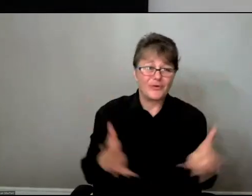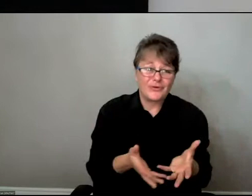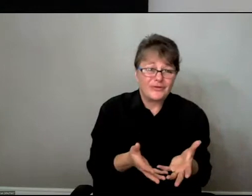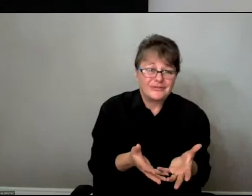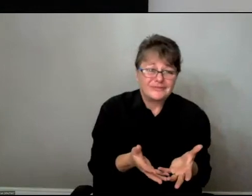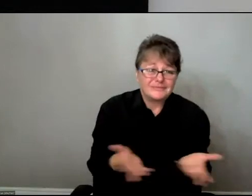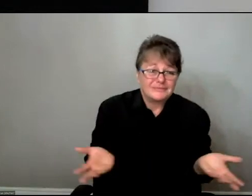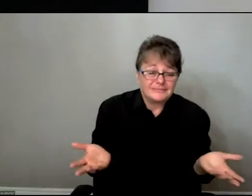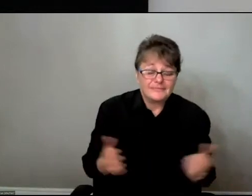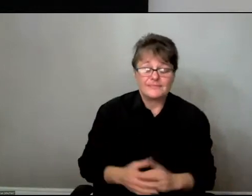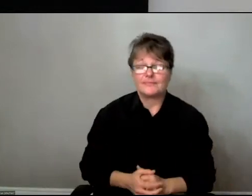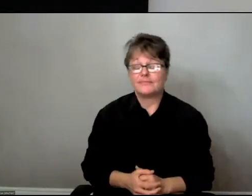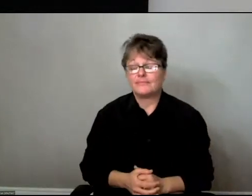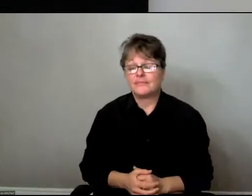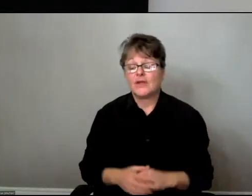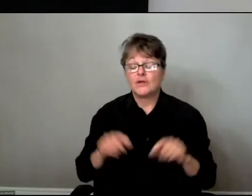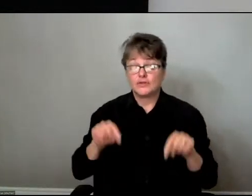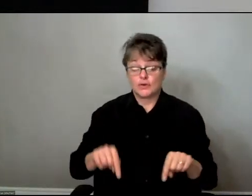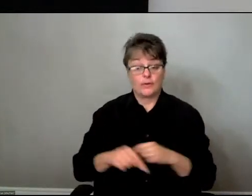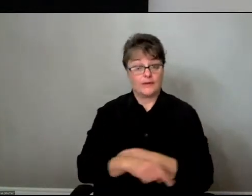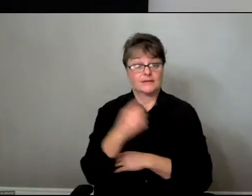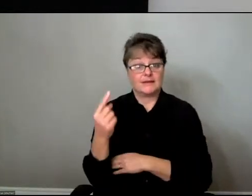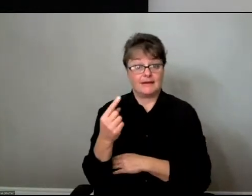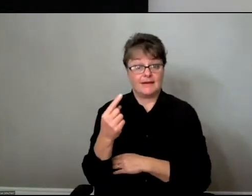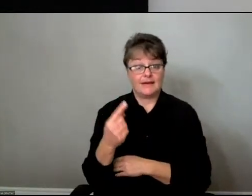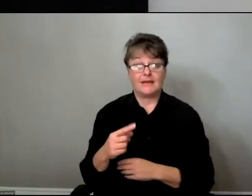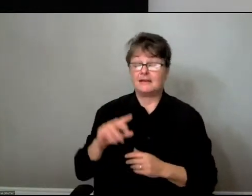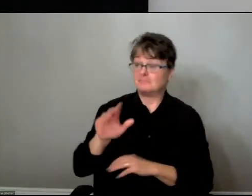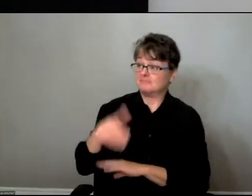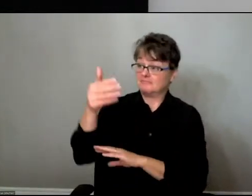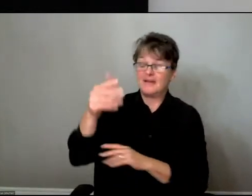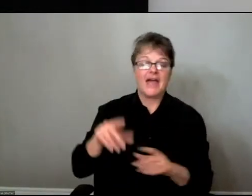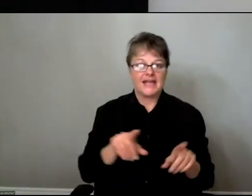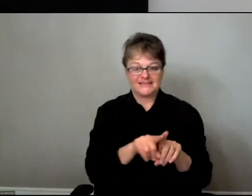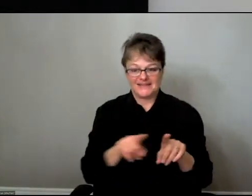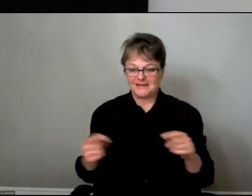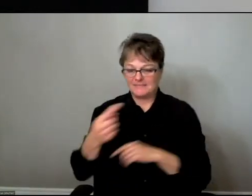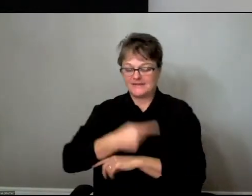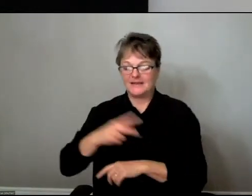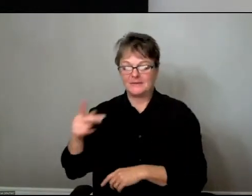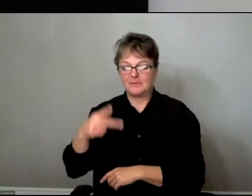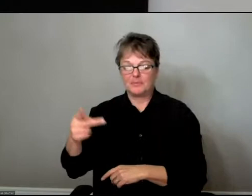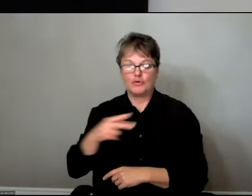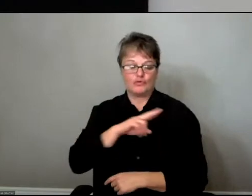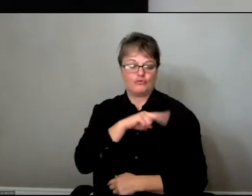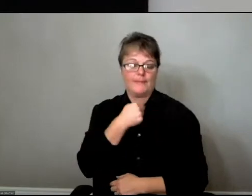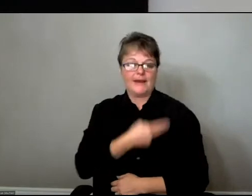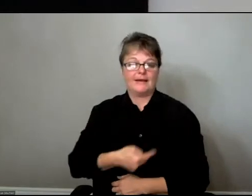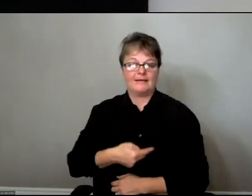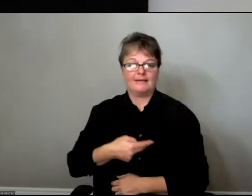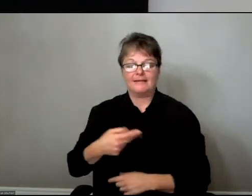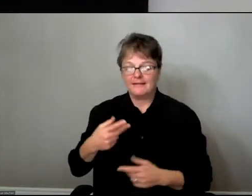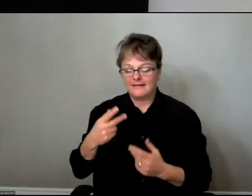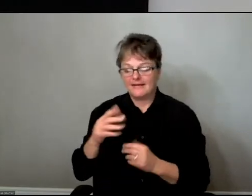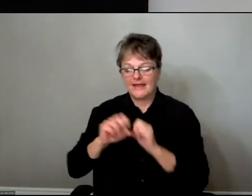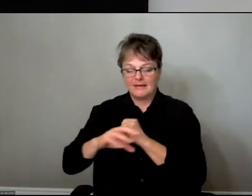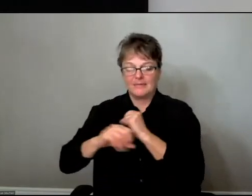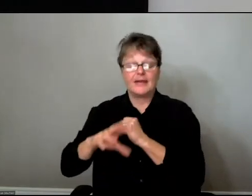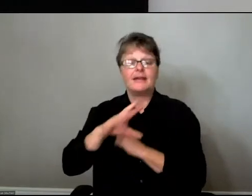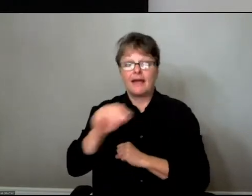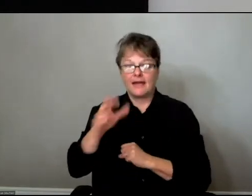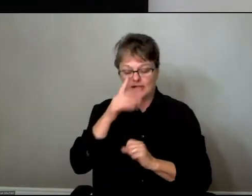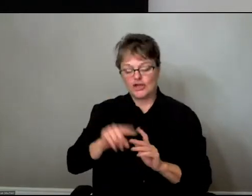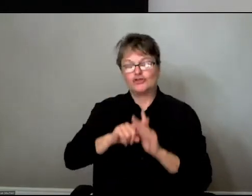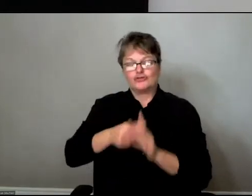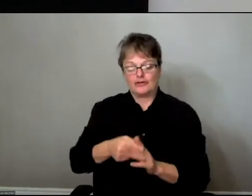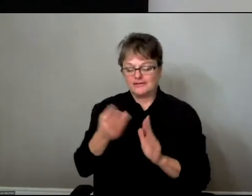This flag coincides with the Purple Ribbon campaign, and it will fly for the 16 days of activism on gender violence, and